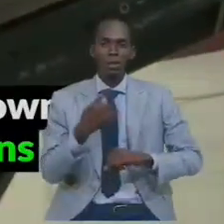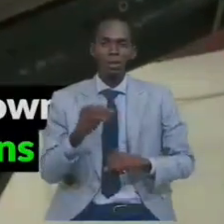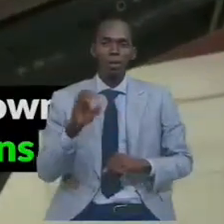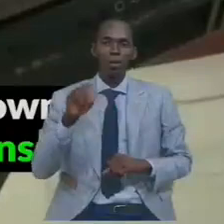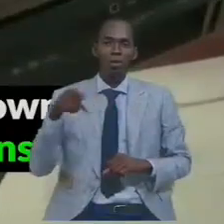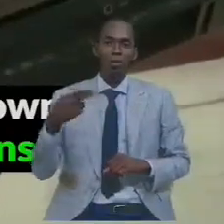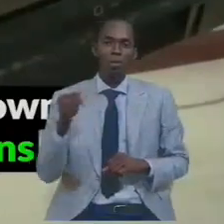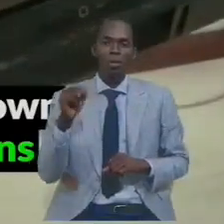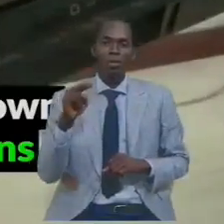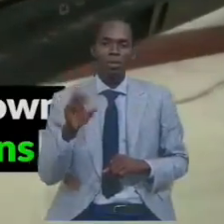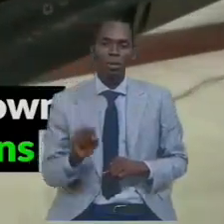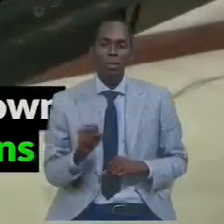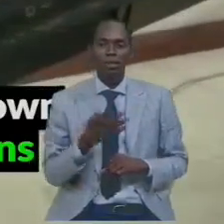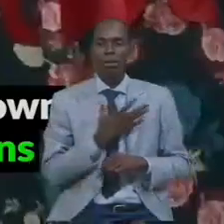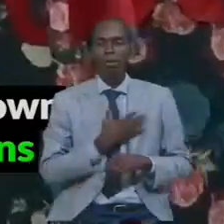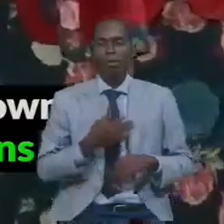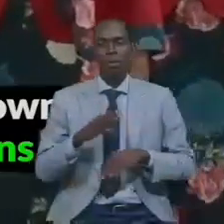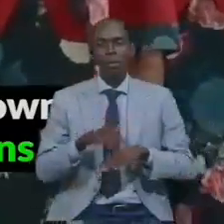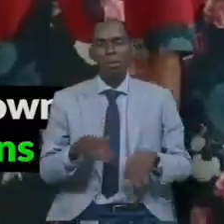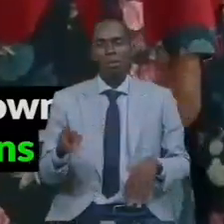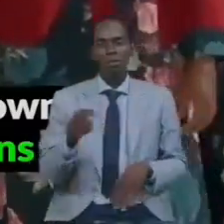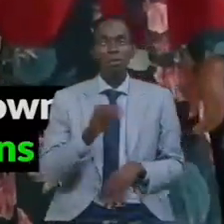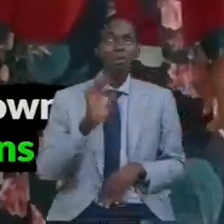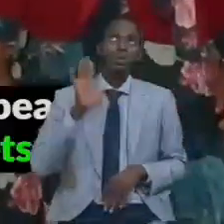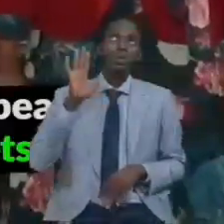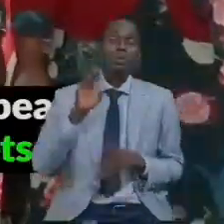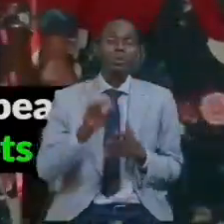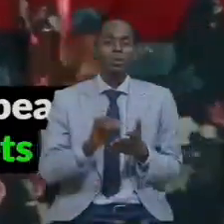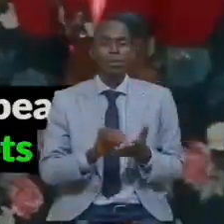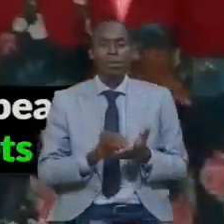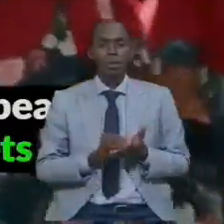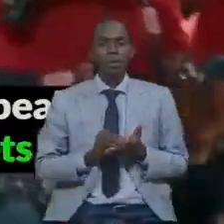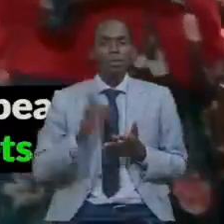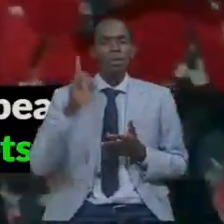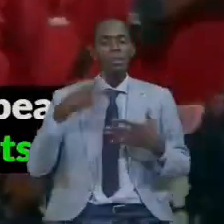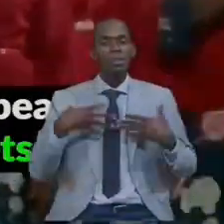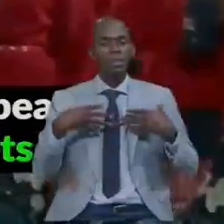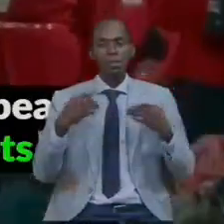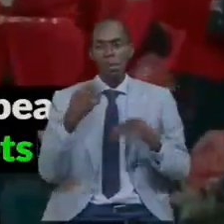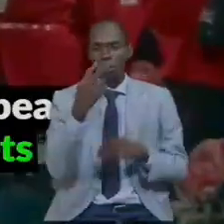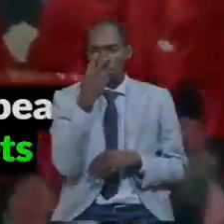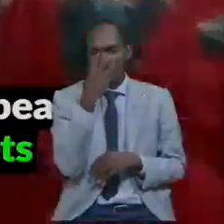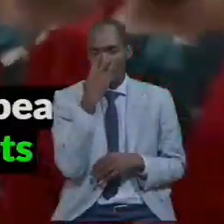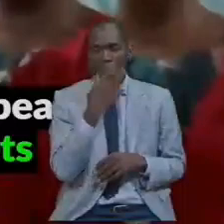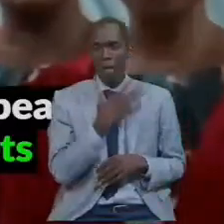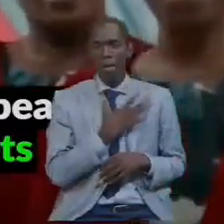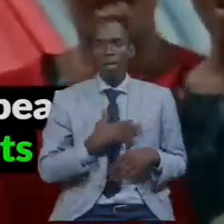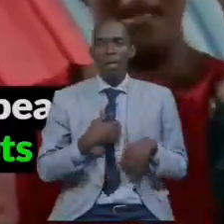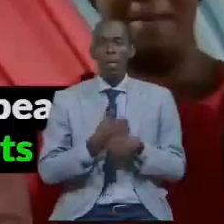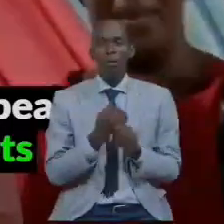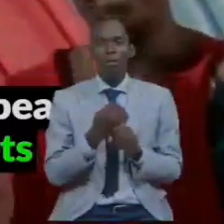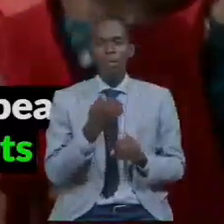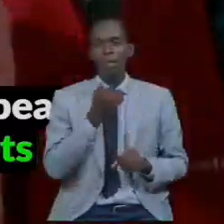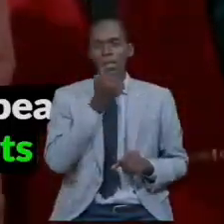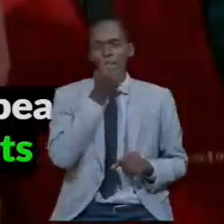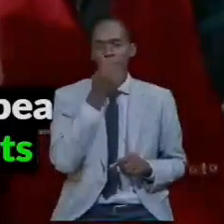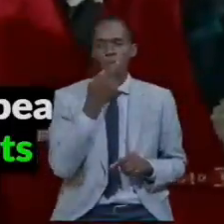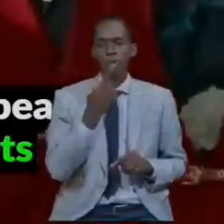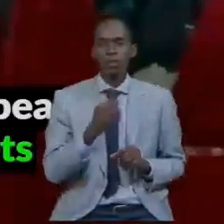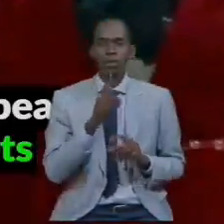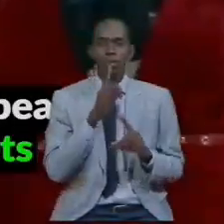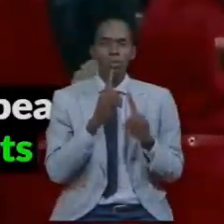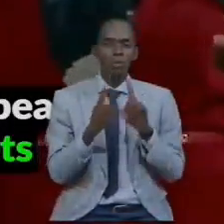Shelter the orphans and call them his own. He healed the blind and he makes